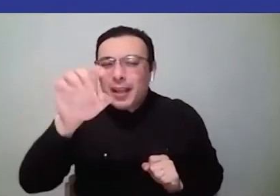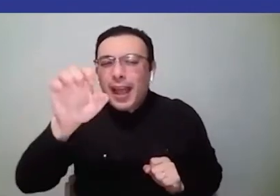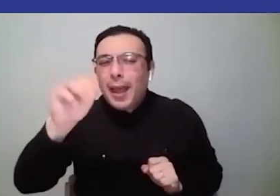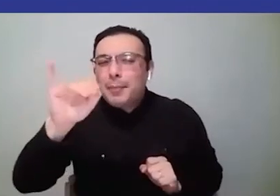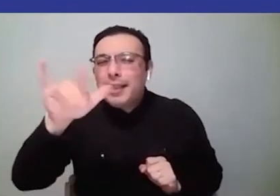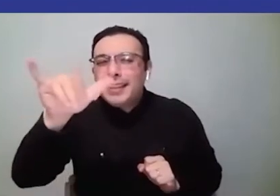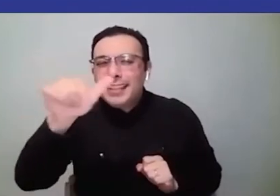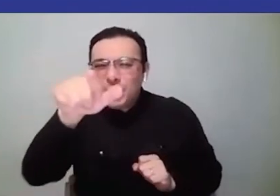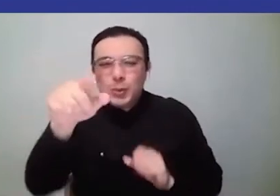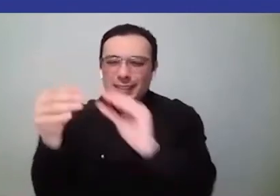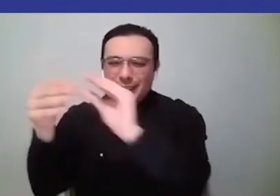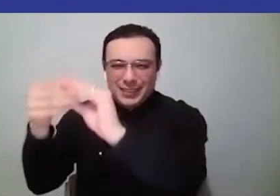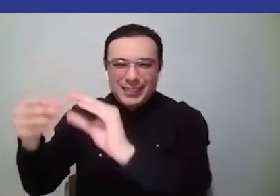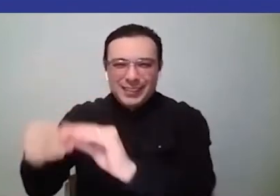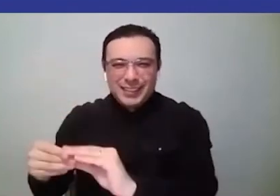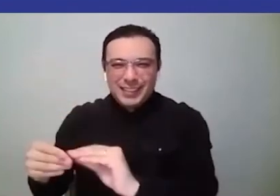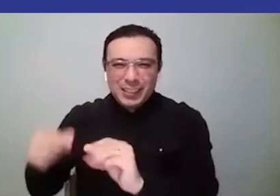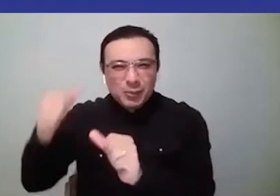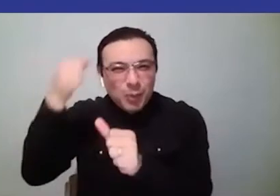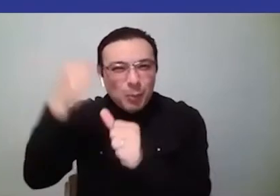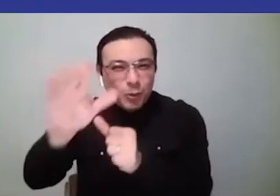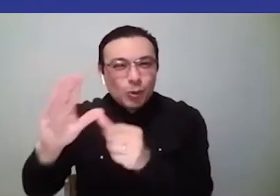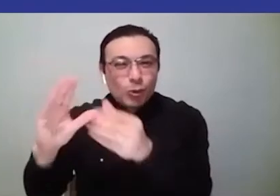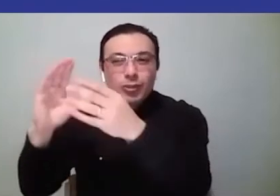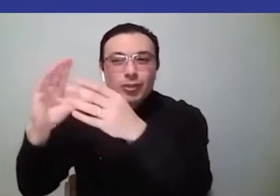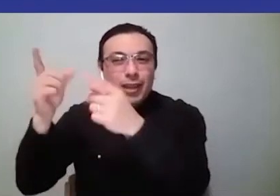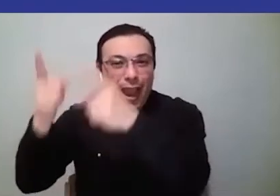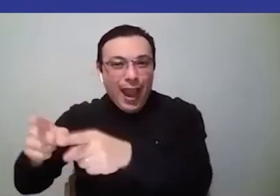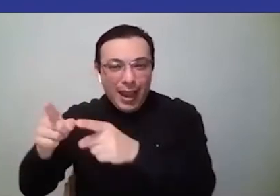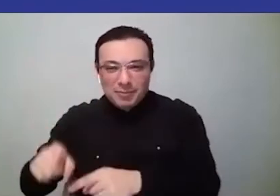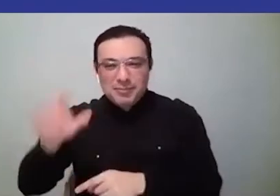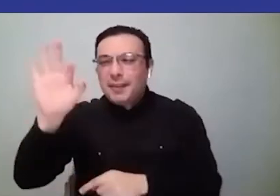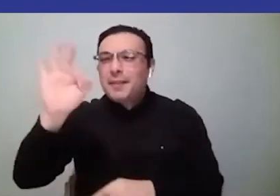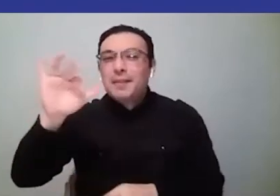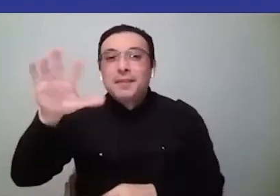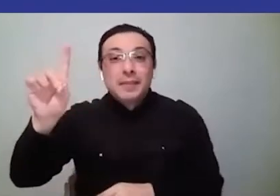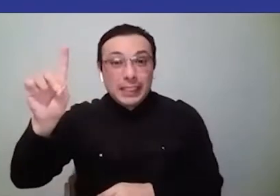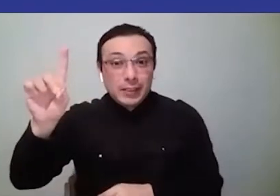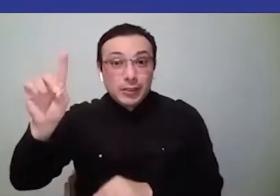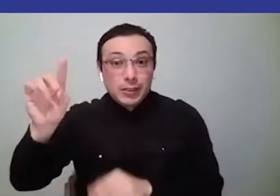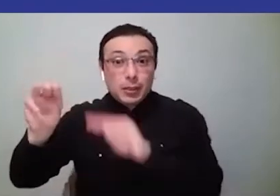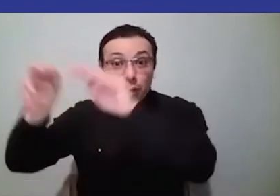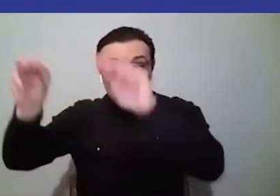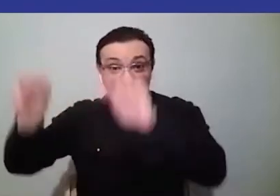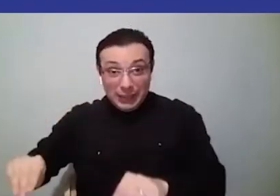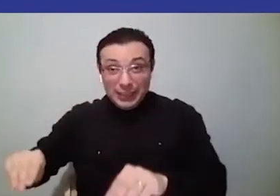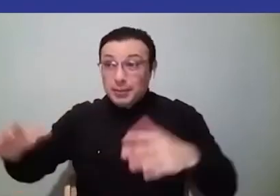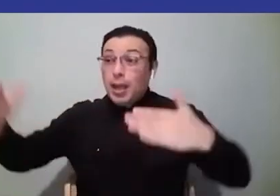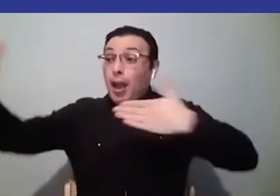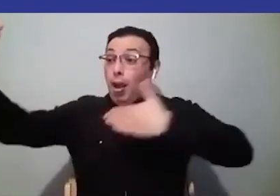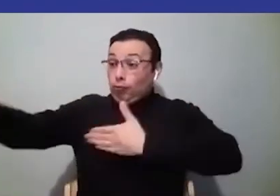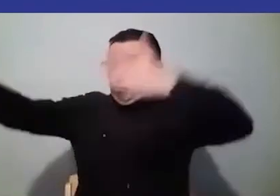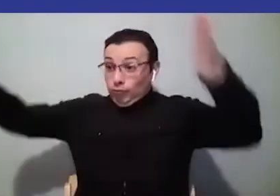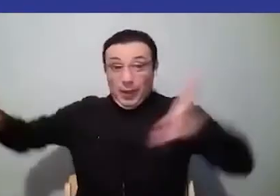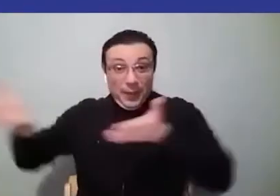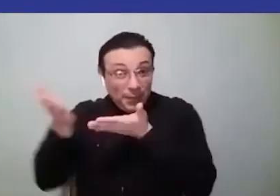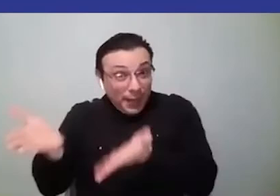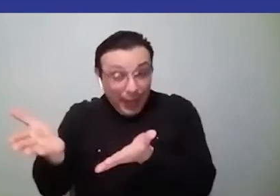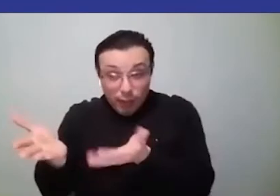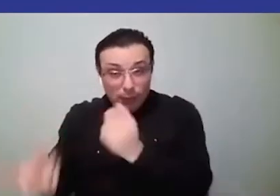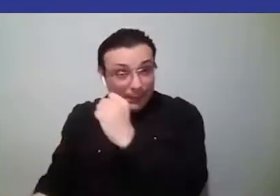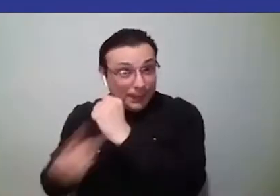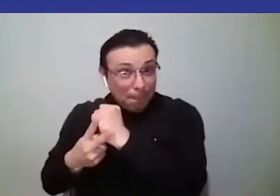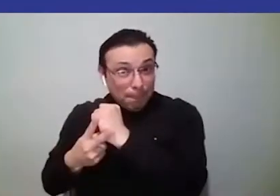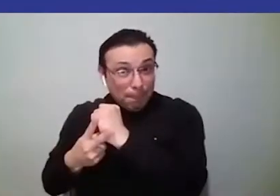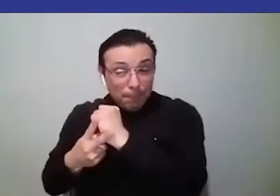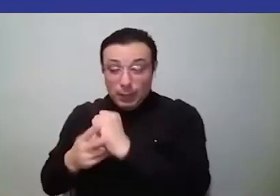were talking about your experience in the Field Museum. It was not a safe place for you or for